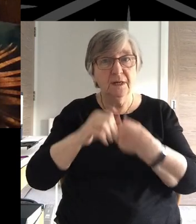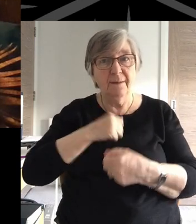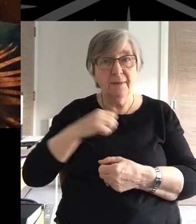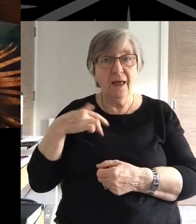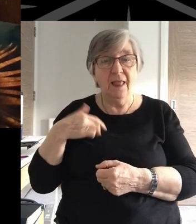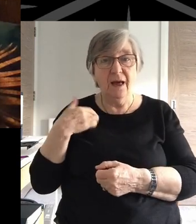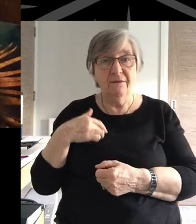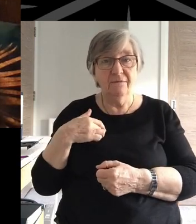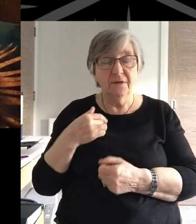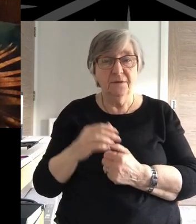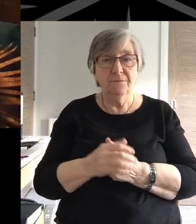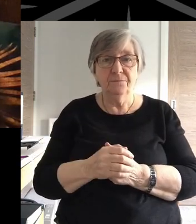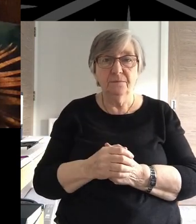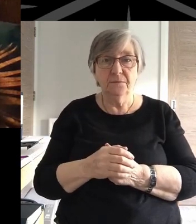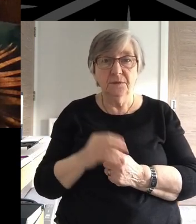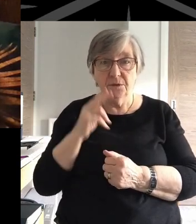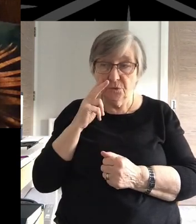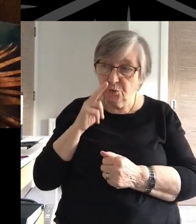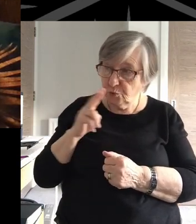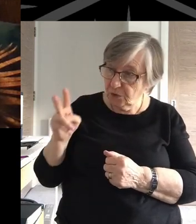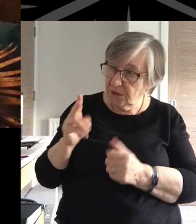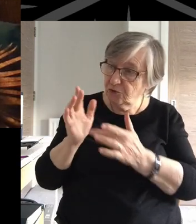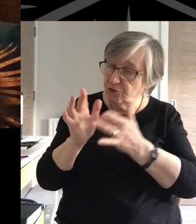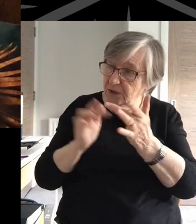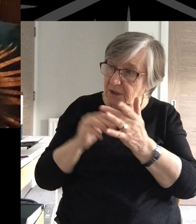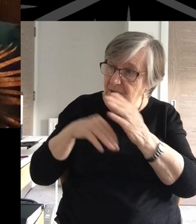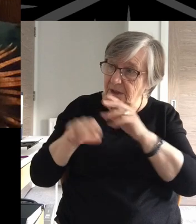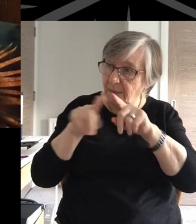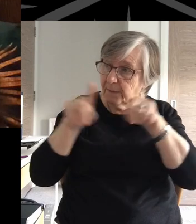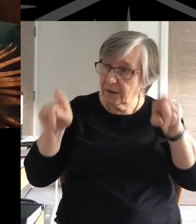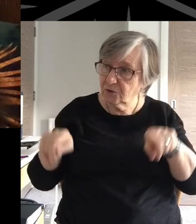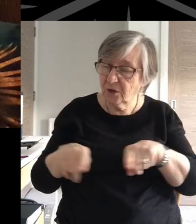Do you see Jesus in the picture?